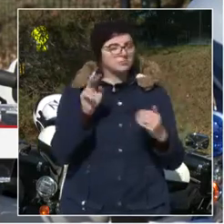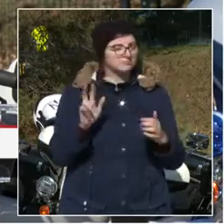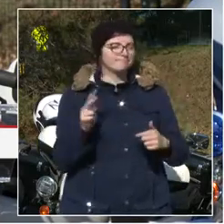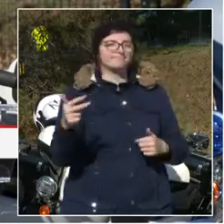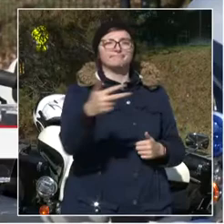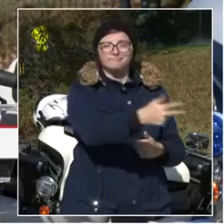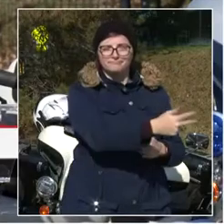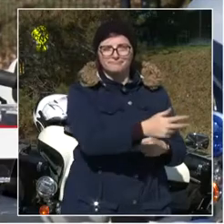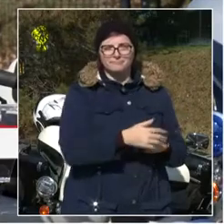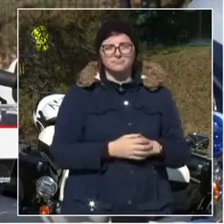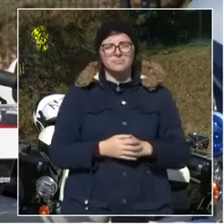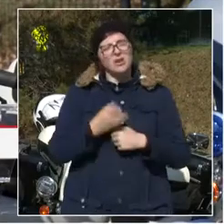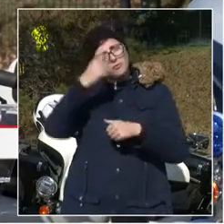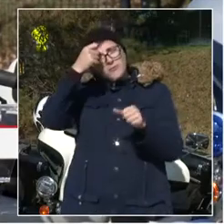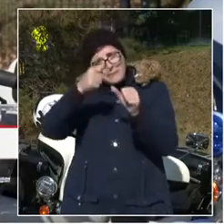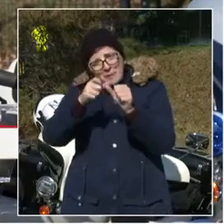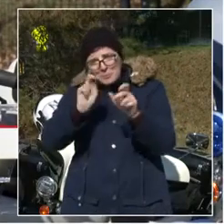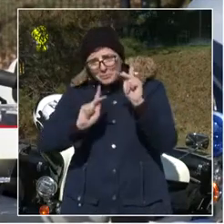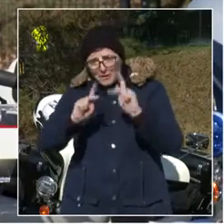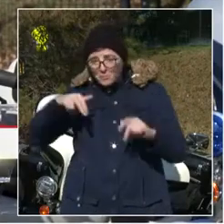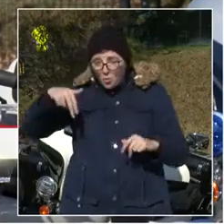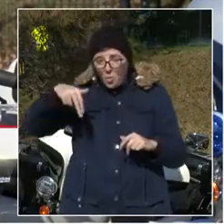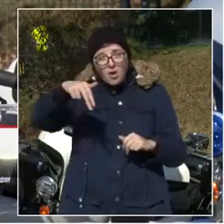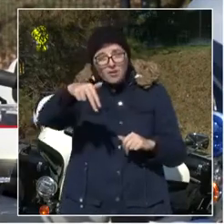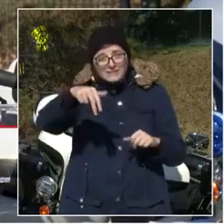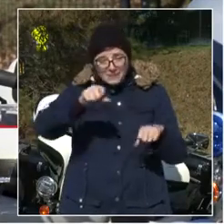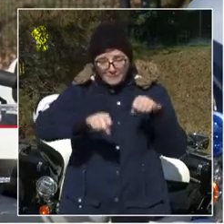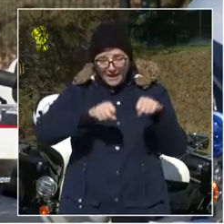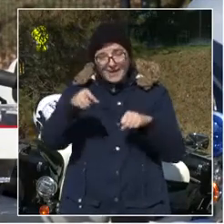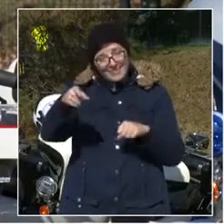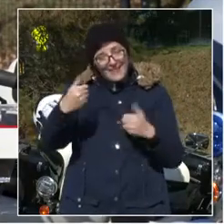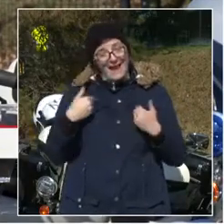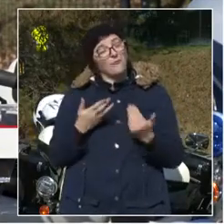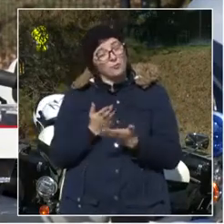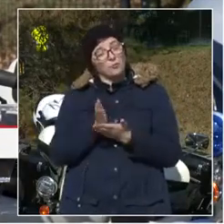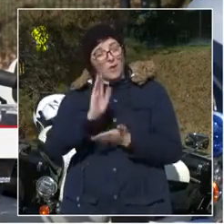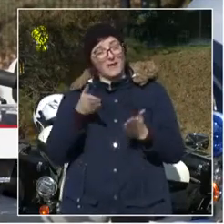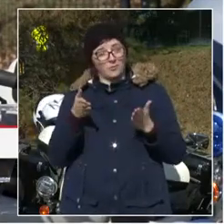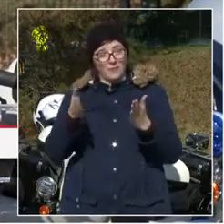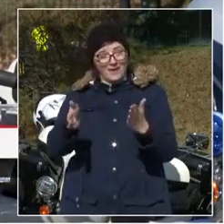are walking or people that are biking, they have the right of way.